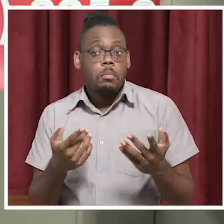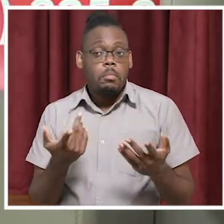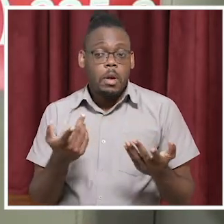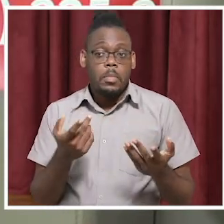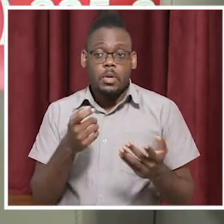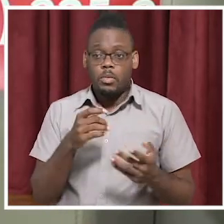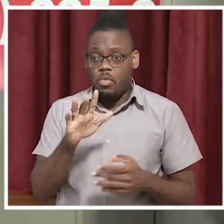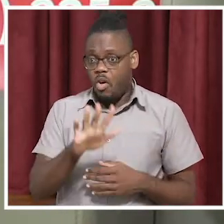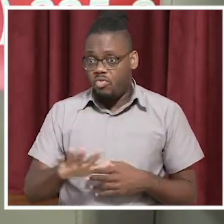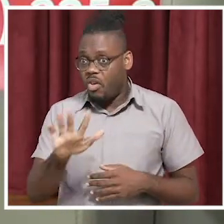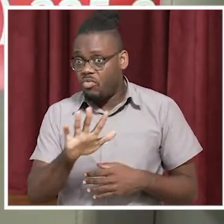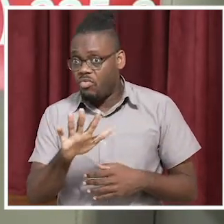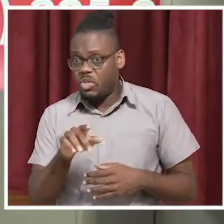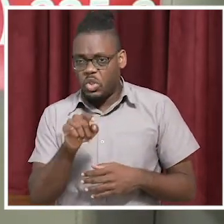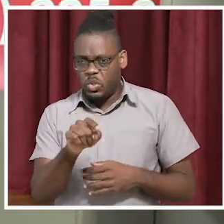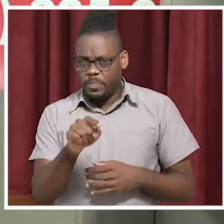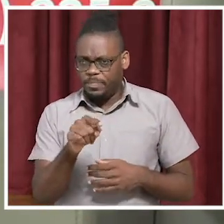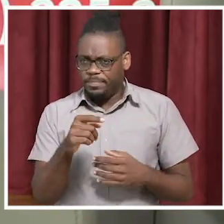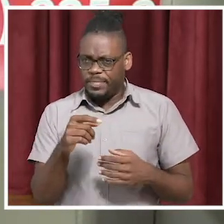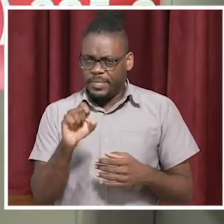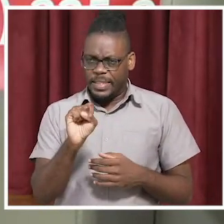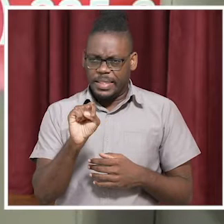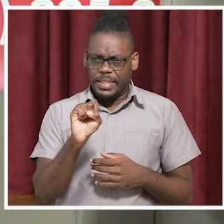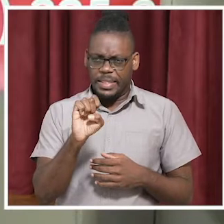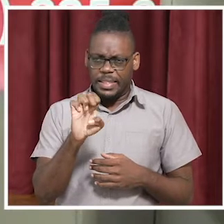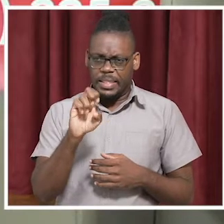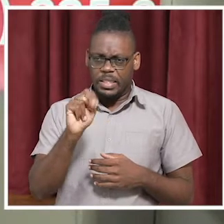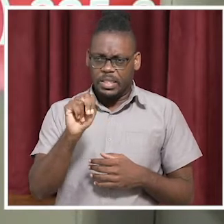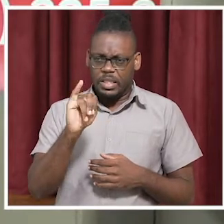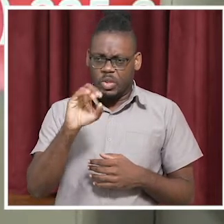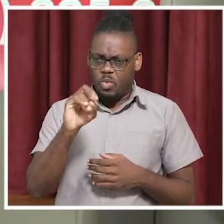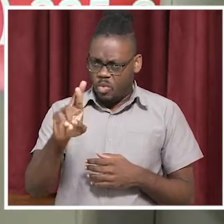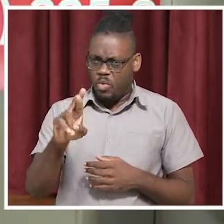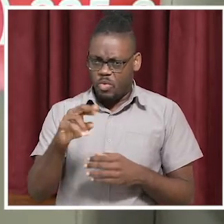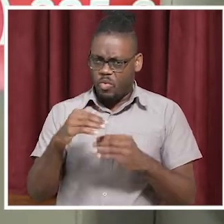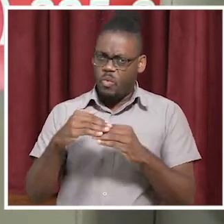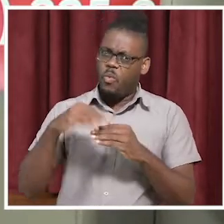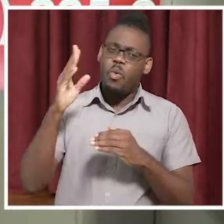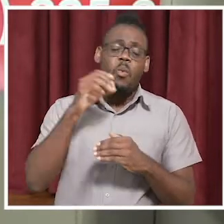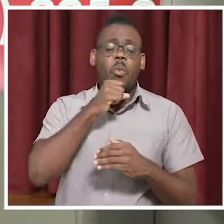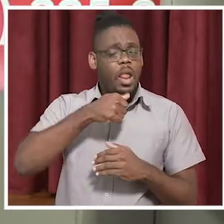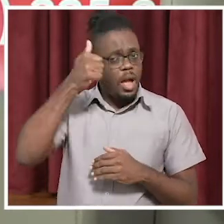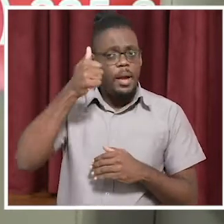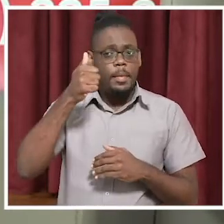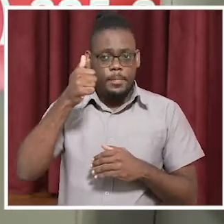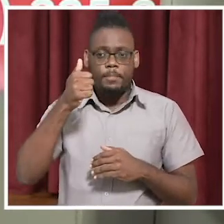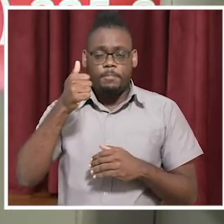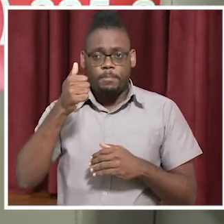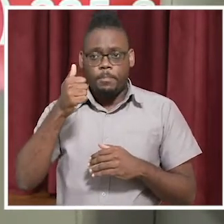senior citizens go right up. Okay. So that bracket is pretty wide. It's a pretty wide bracket, and there's no limit to